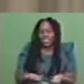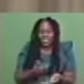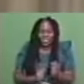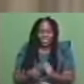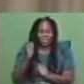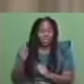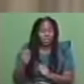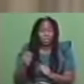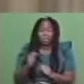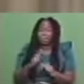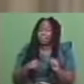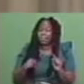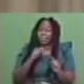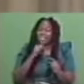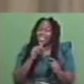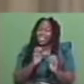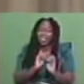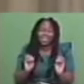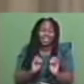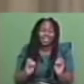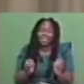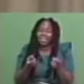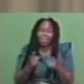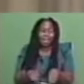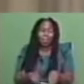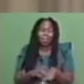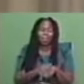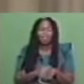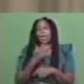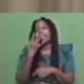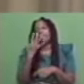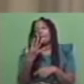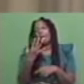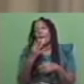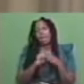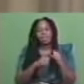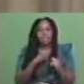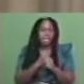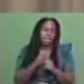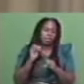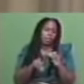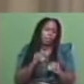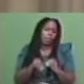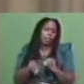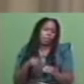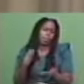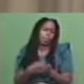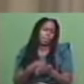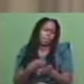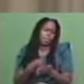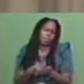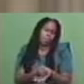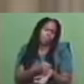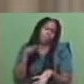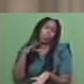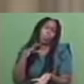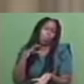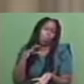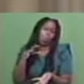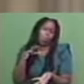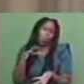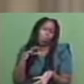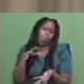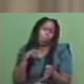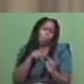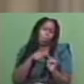something is going to happen, when for 5 years you pump money into these things to grow a digital economy,